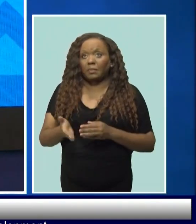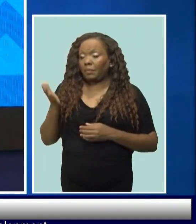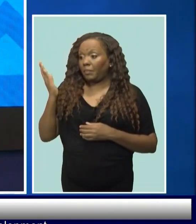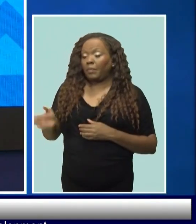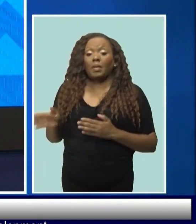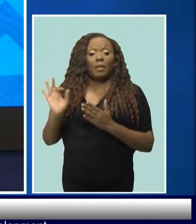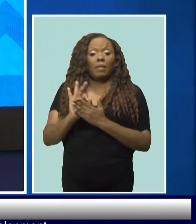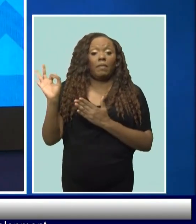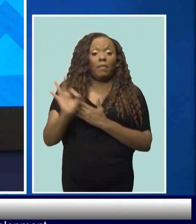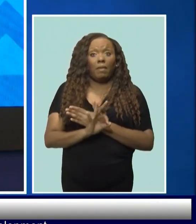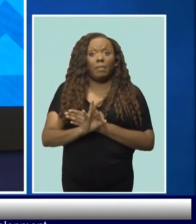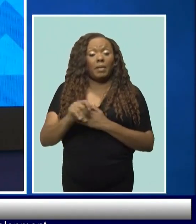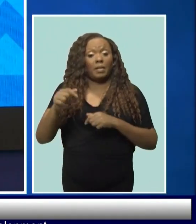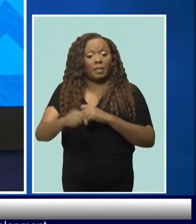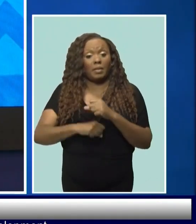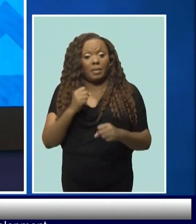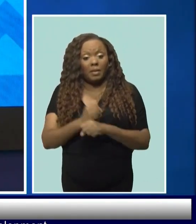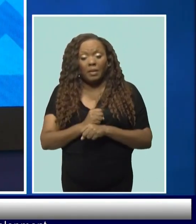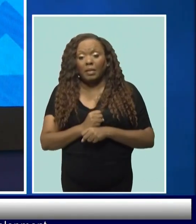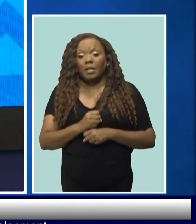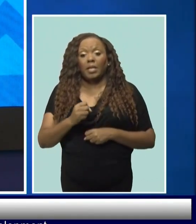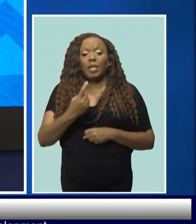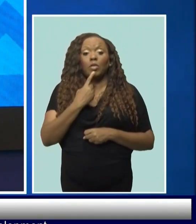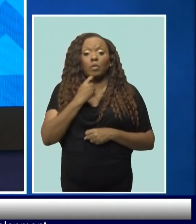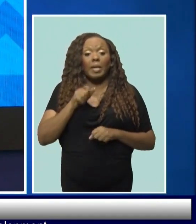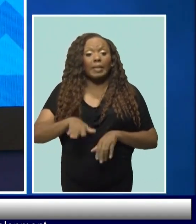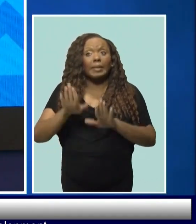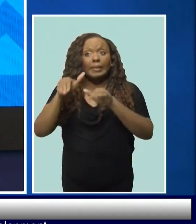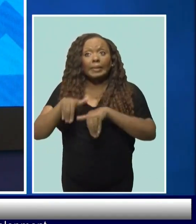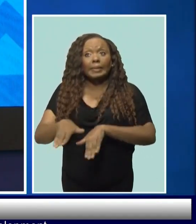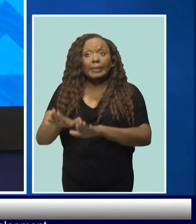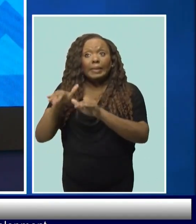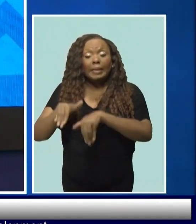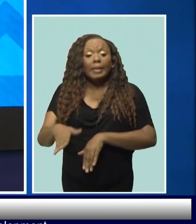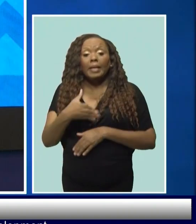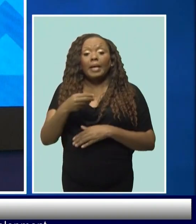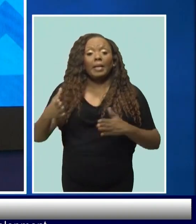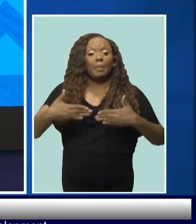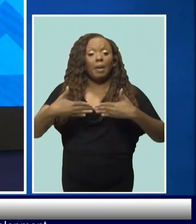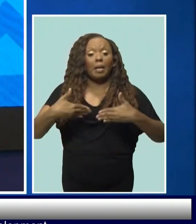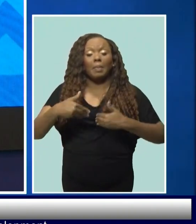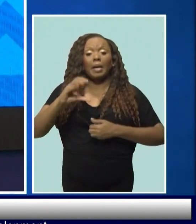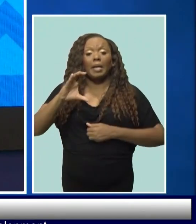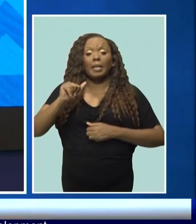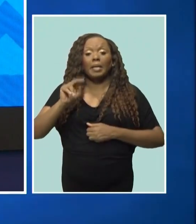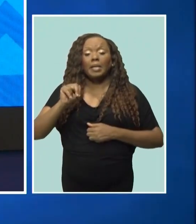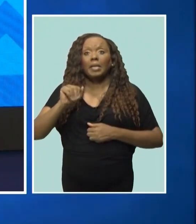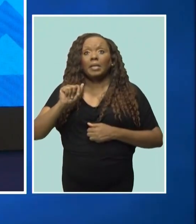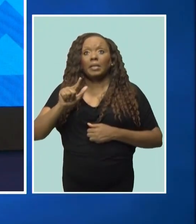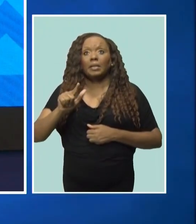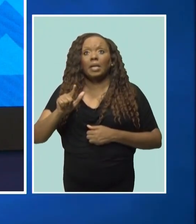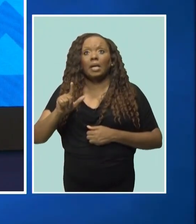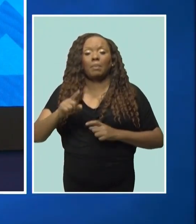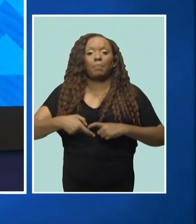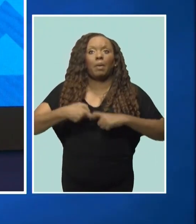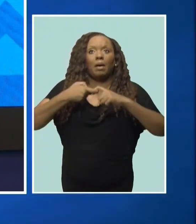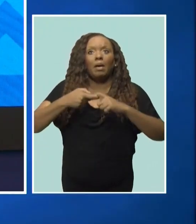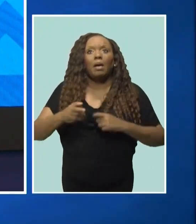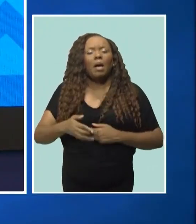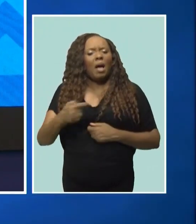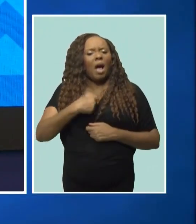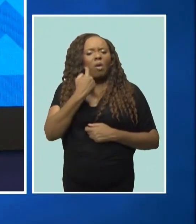Red Sea and the Panama Canal was cut by half. I have just visited the Panama